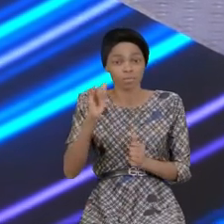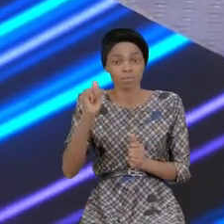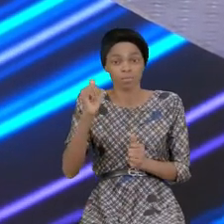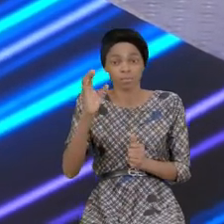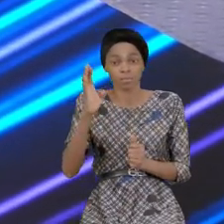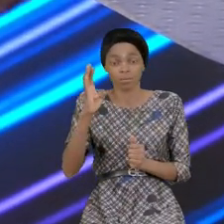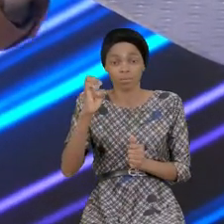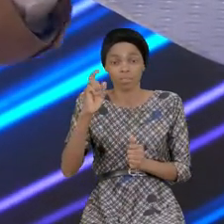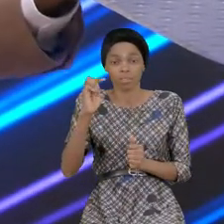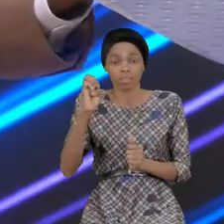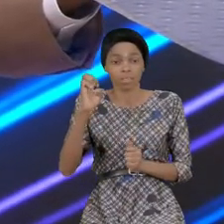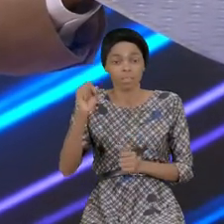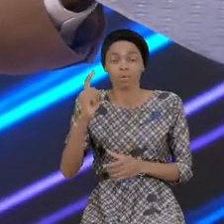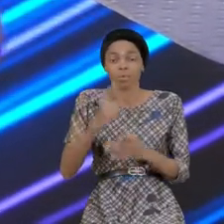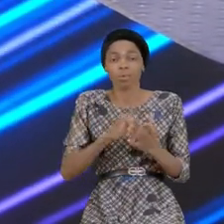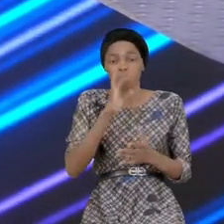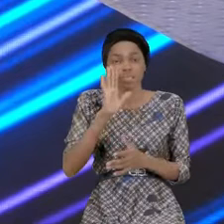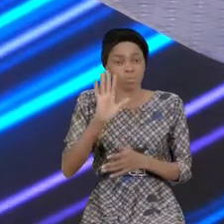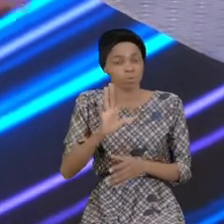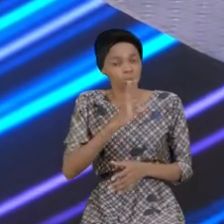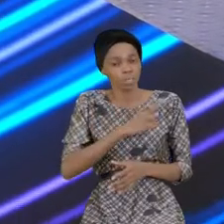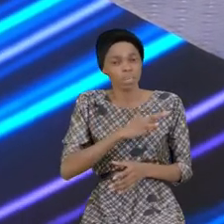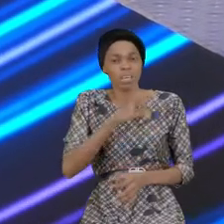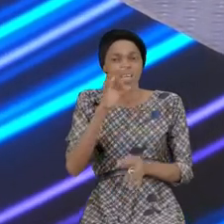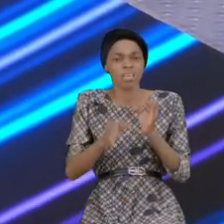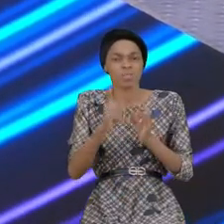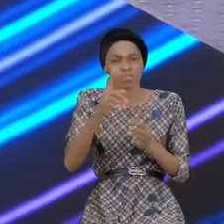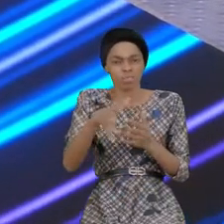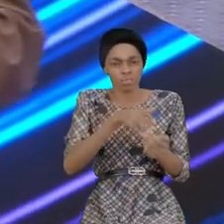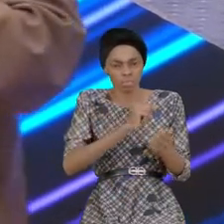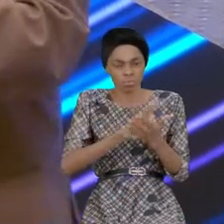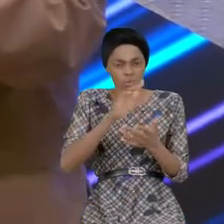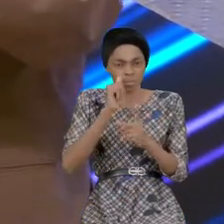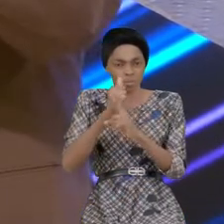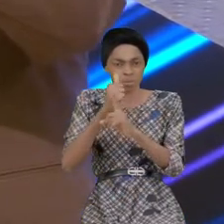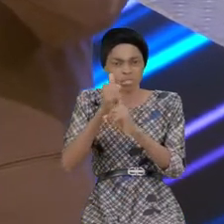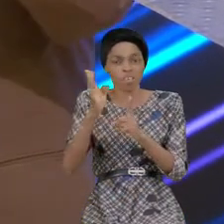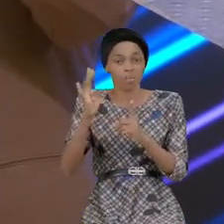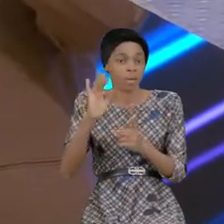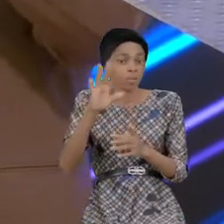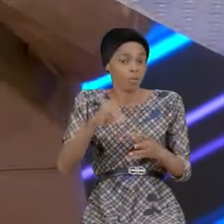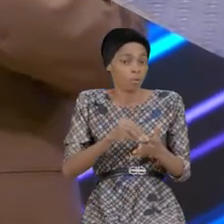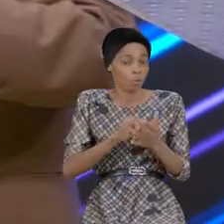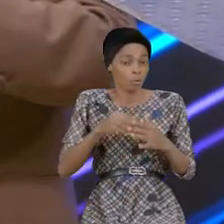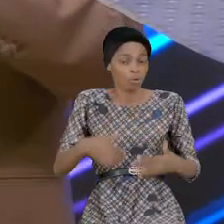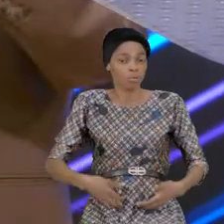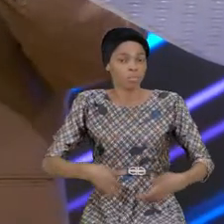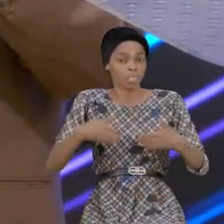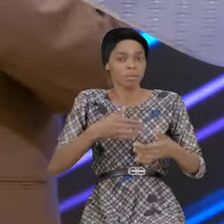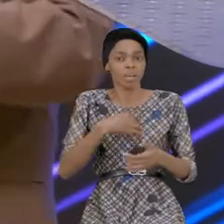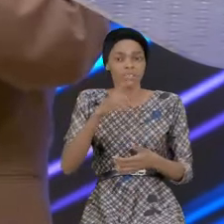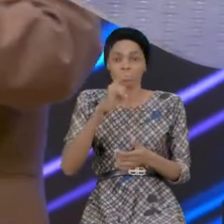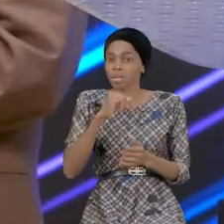gain? If you destroy yourself by your own temper and you cannot live a life that is peaceful